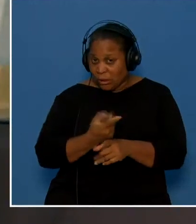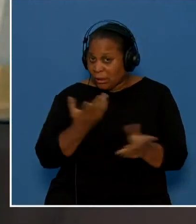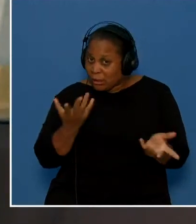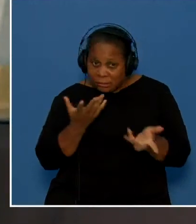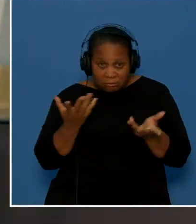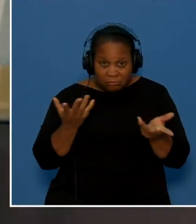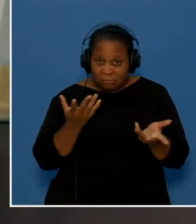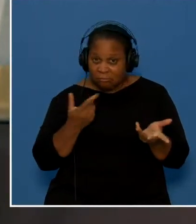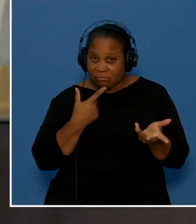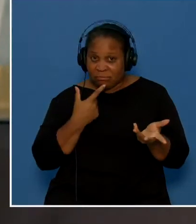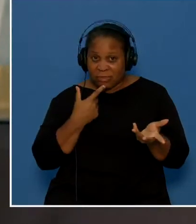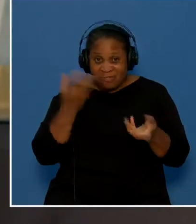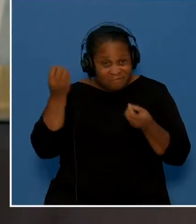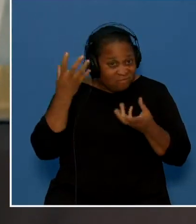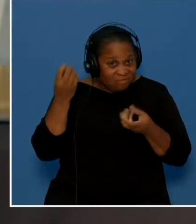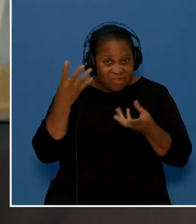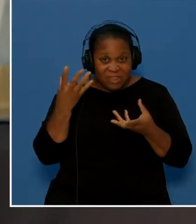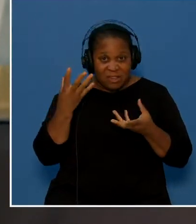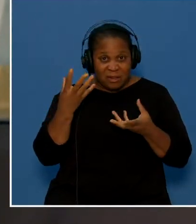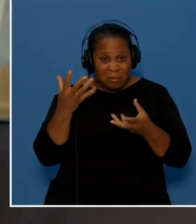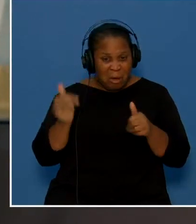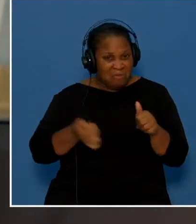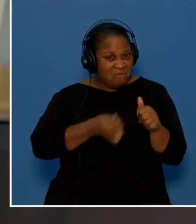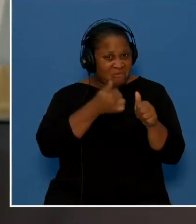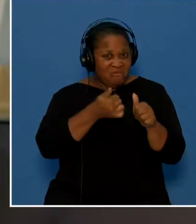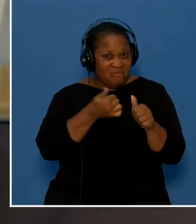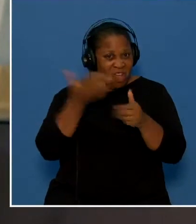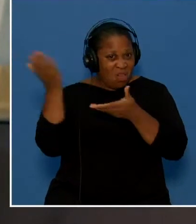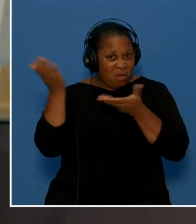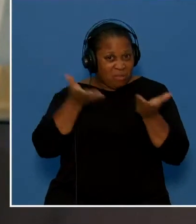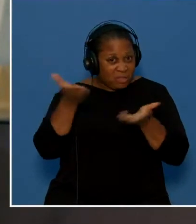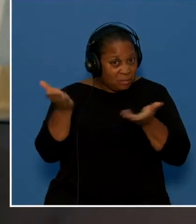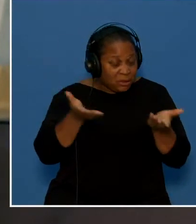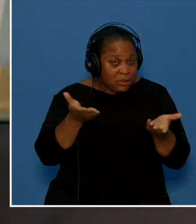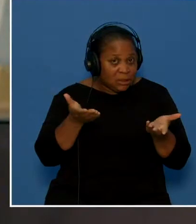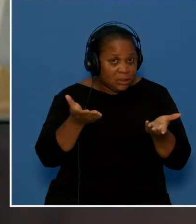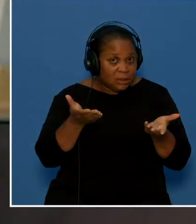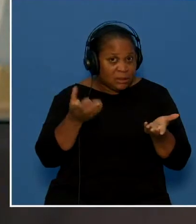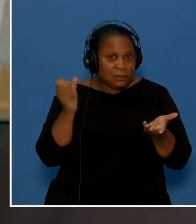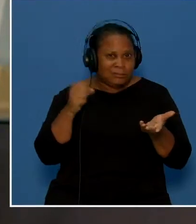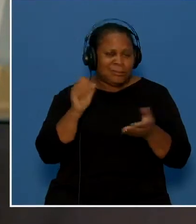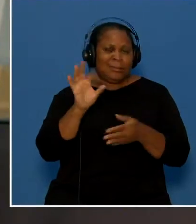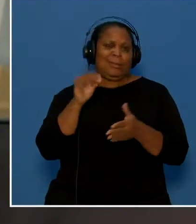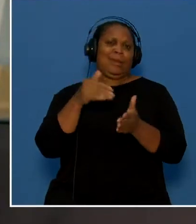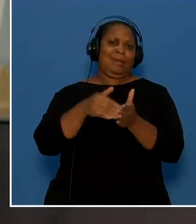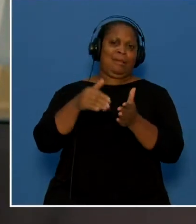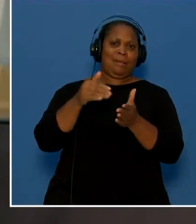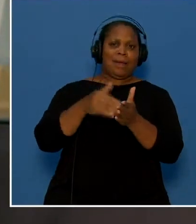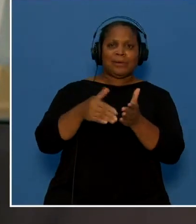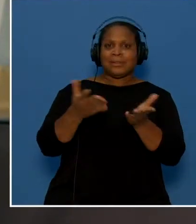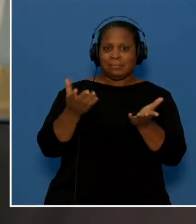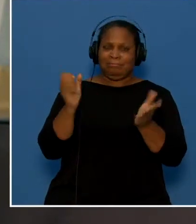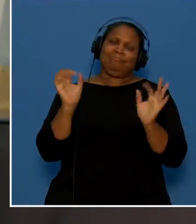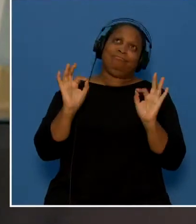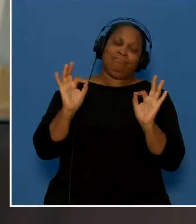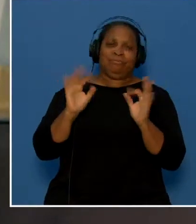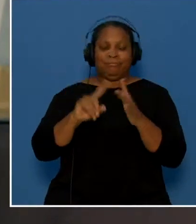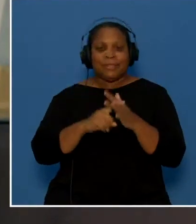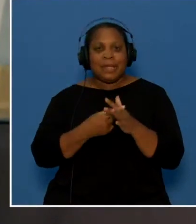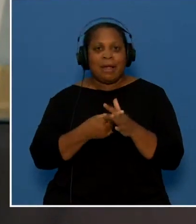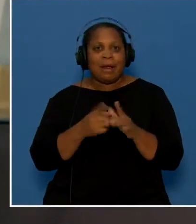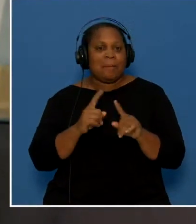you say, do we have any information about follow-up shipments? Obviously, having 9,000 is a fantastic